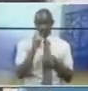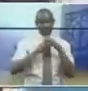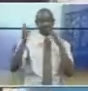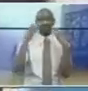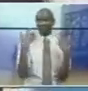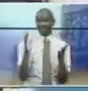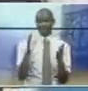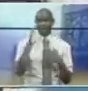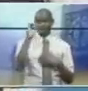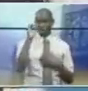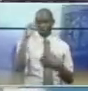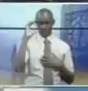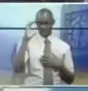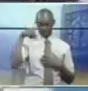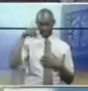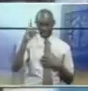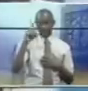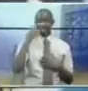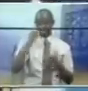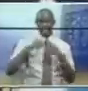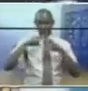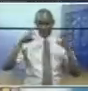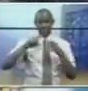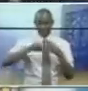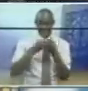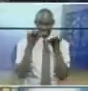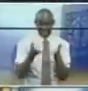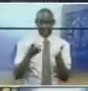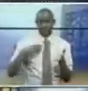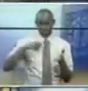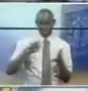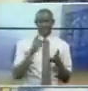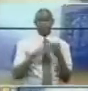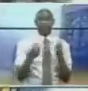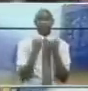OCPD Charles Kotok said investigations have been launched into the incident.